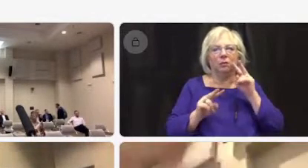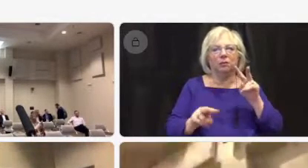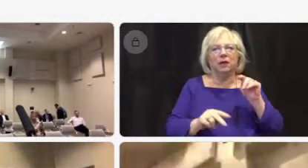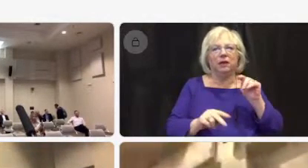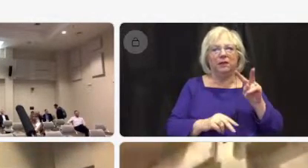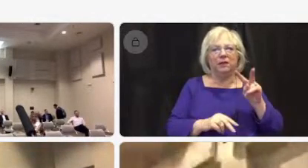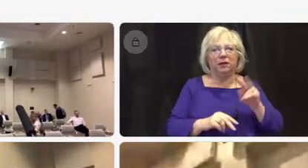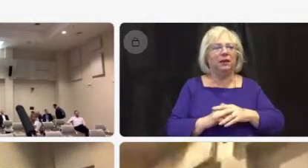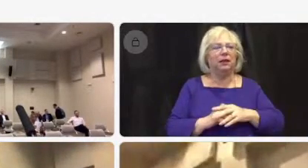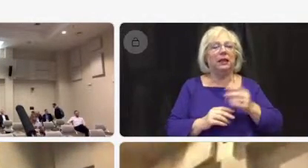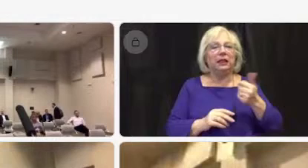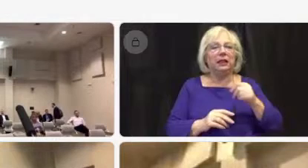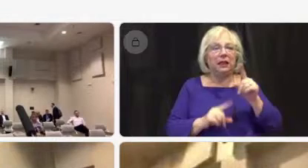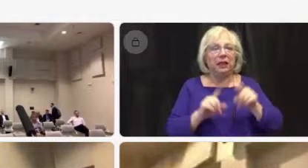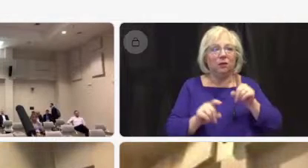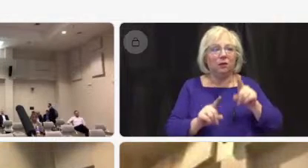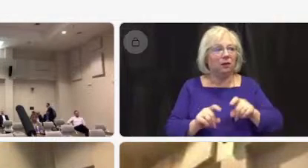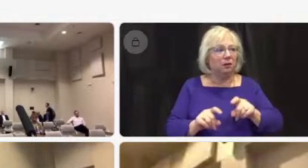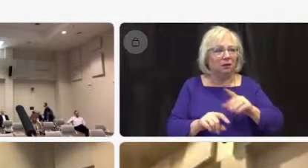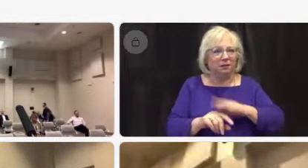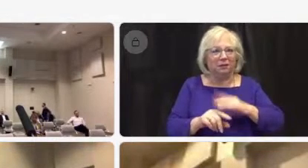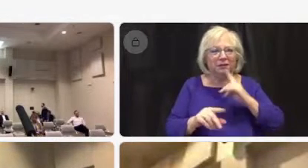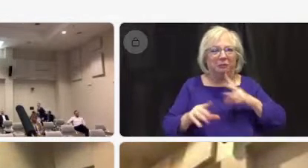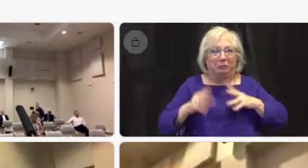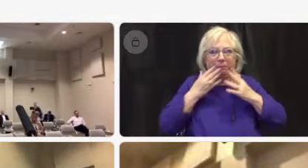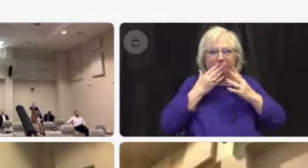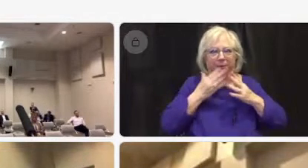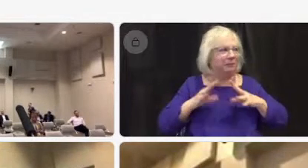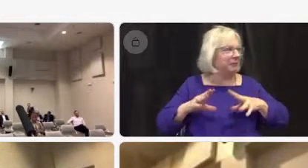Any questions on the consent agenda?